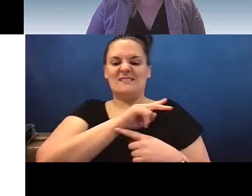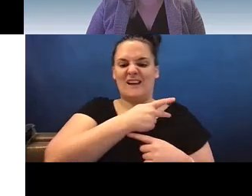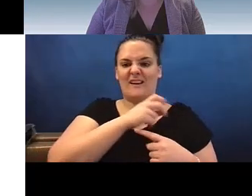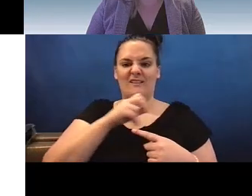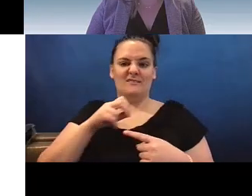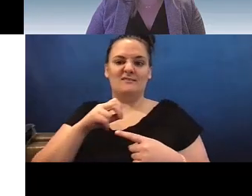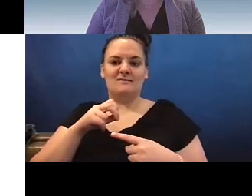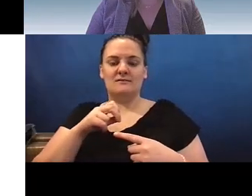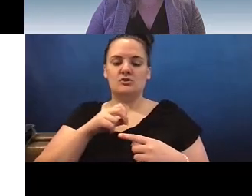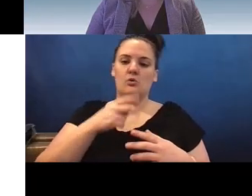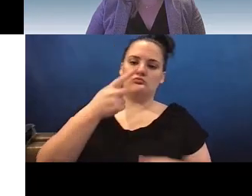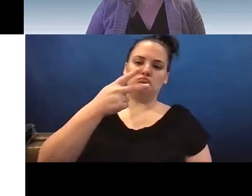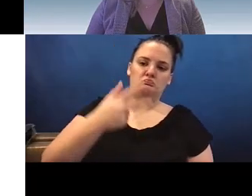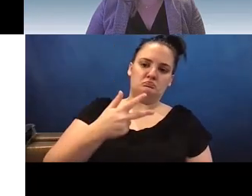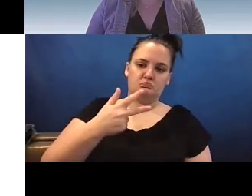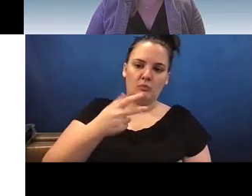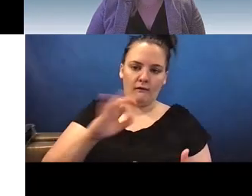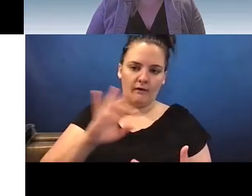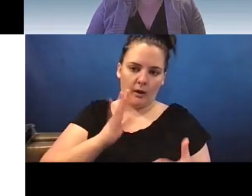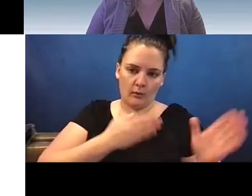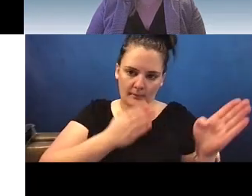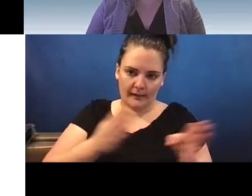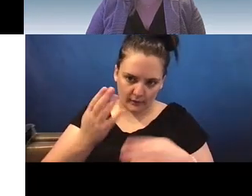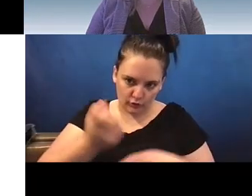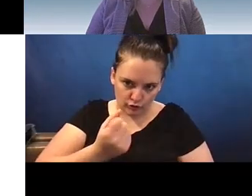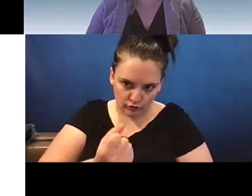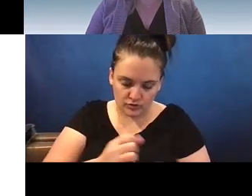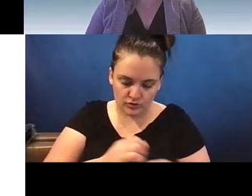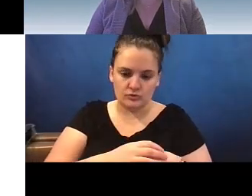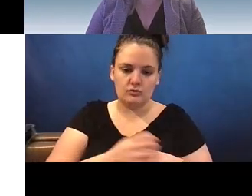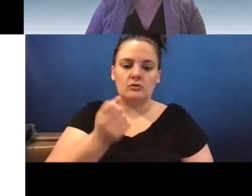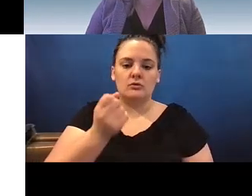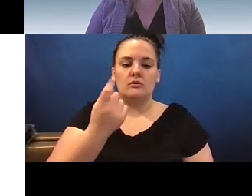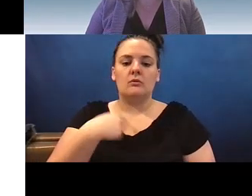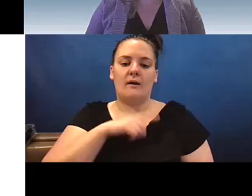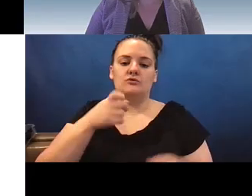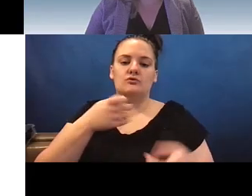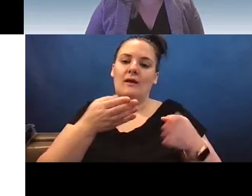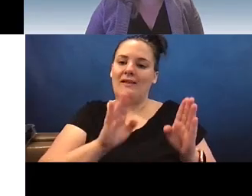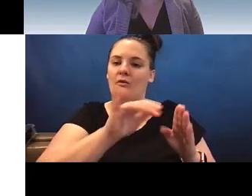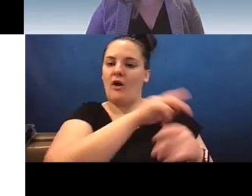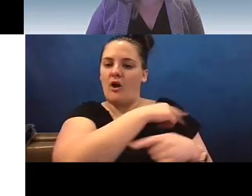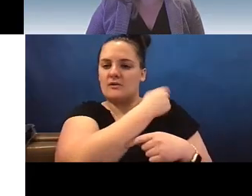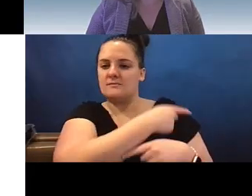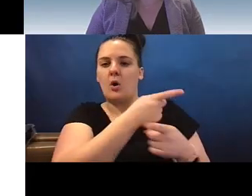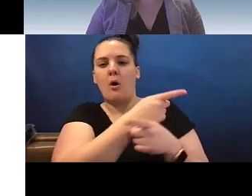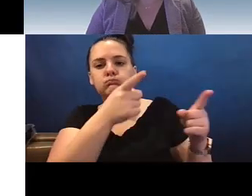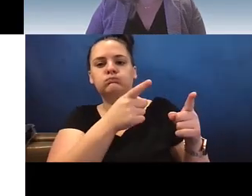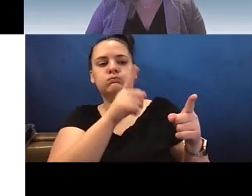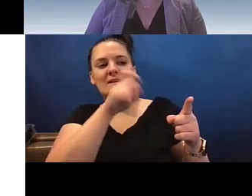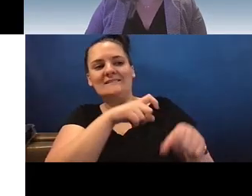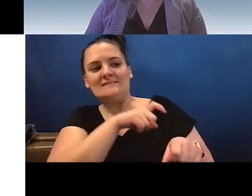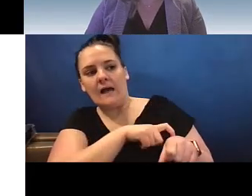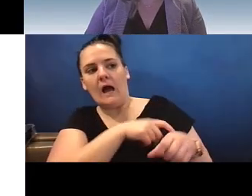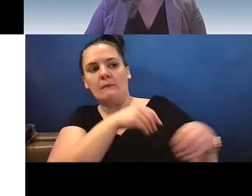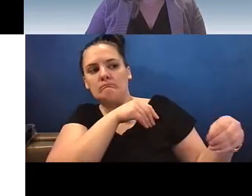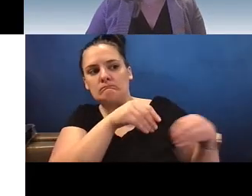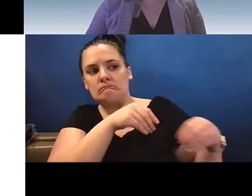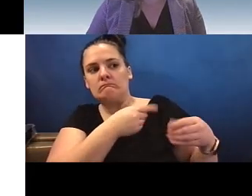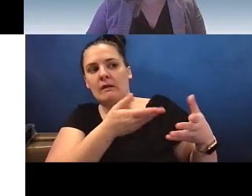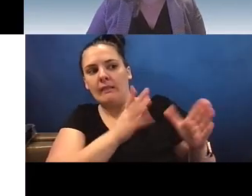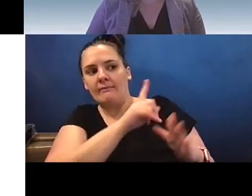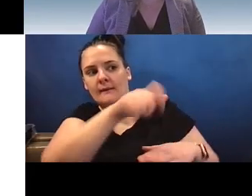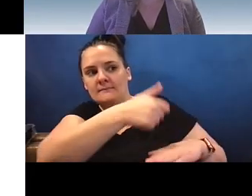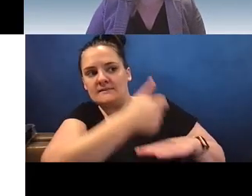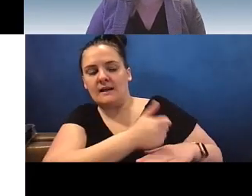to get the program set up and allow hospitals time to put their interventions in place. The Rural